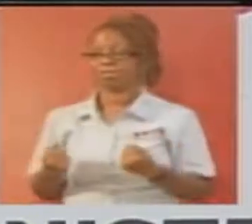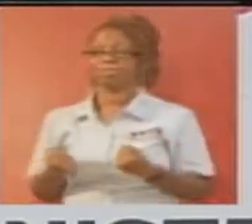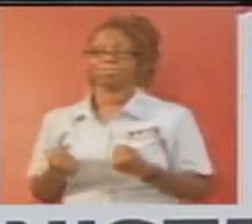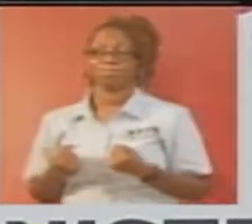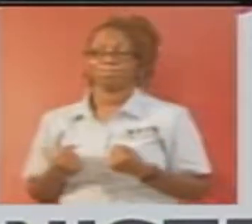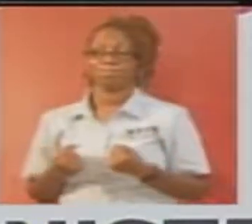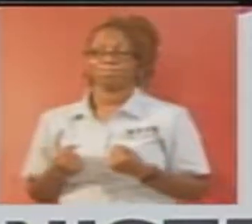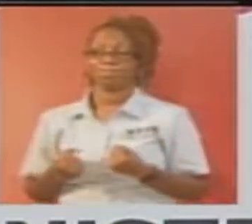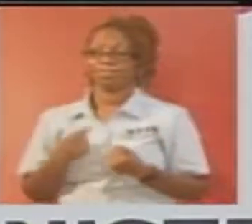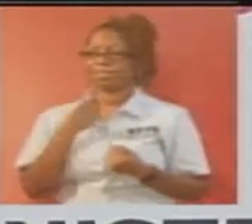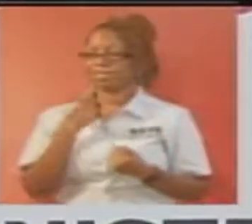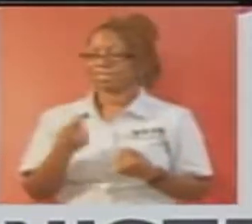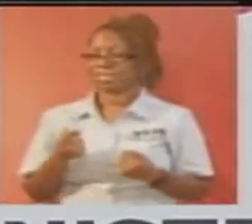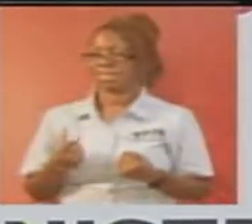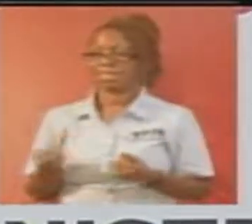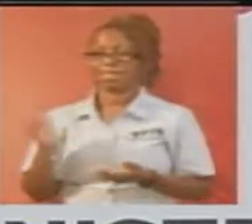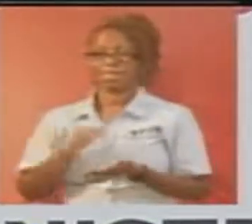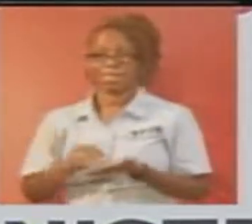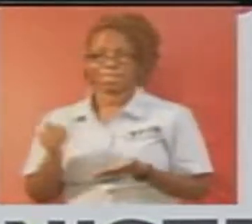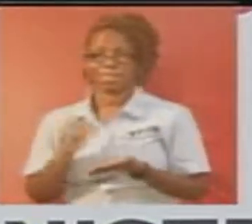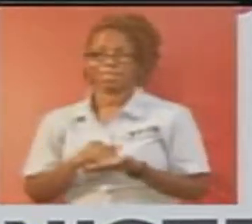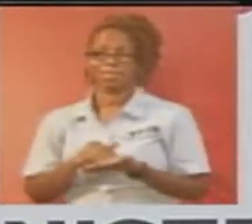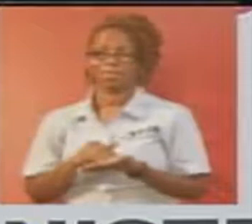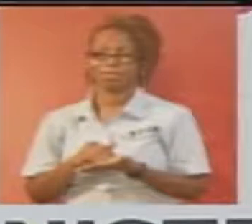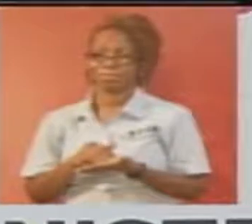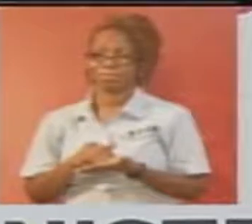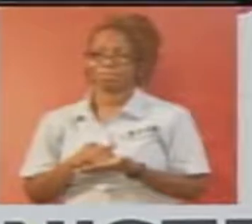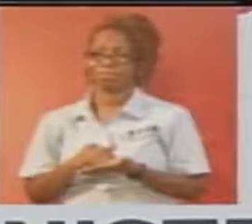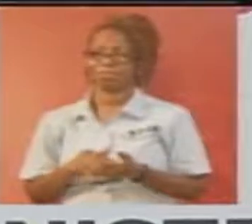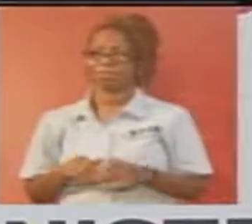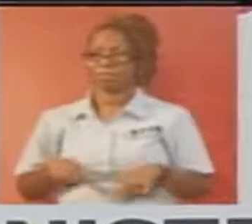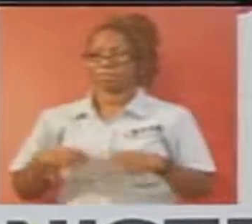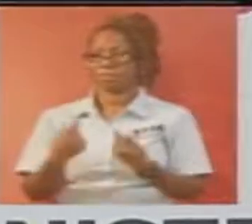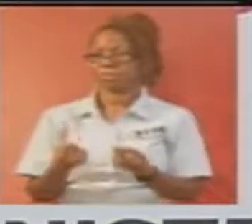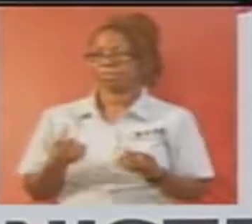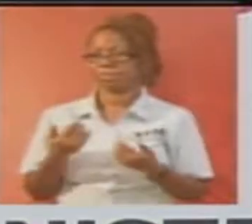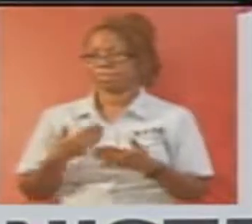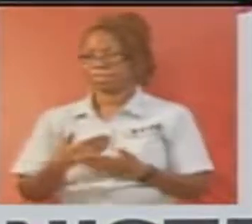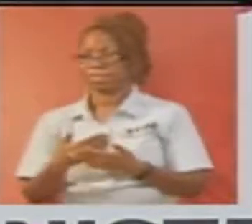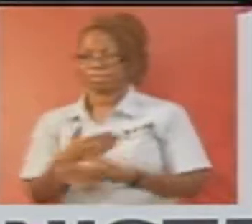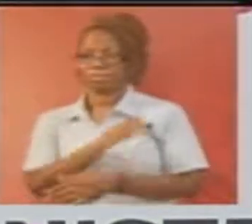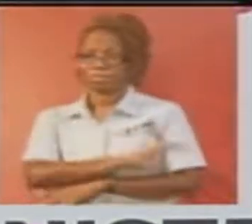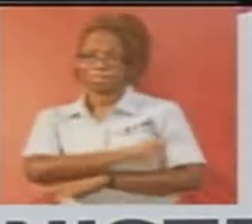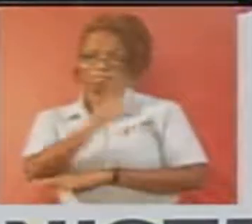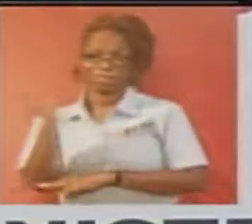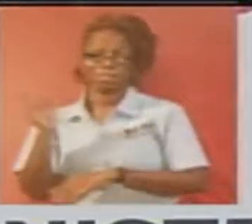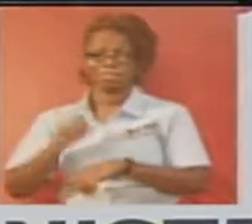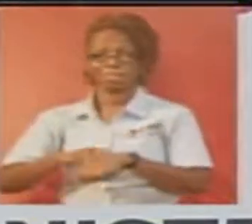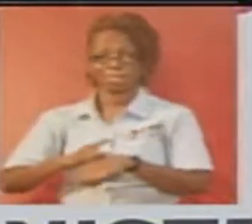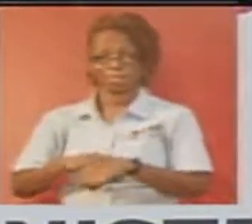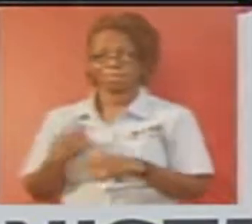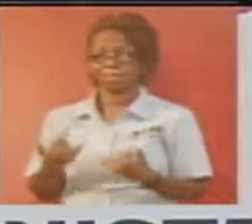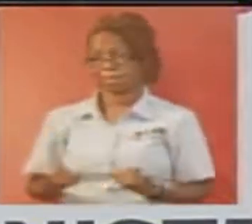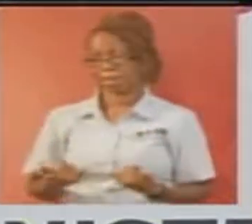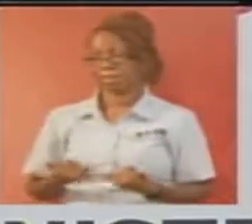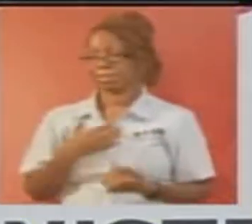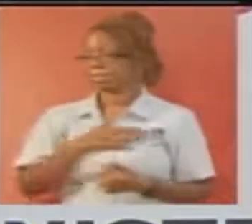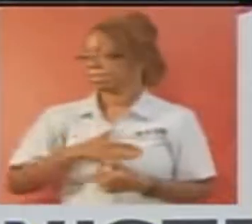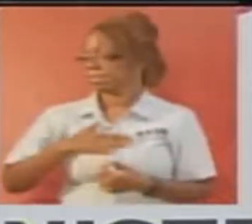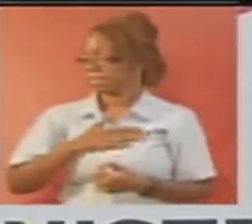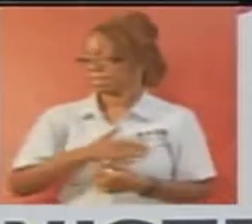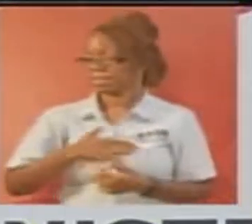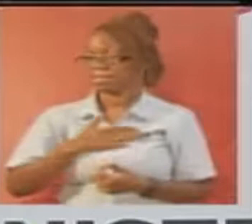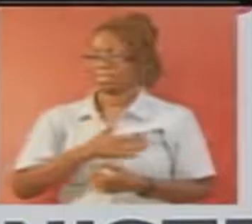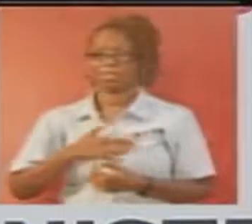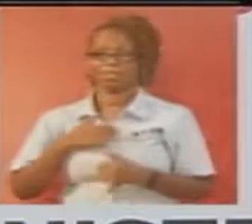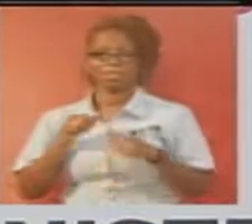emphasizing, and that is that as we move into the festive season, the Christmas season, we do want to continue to encourage all